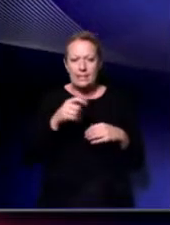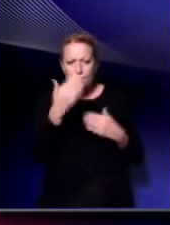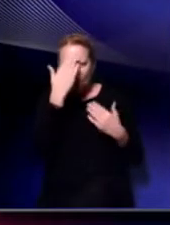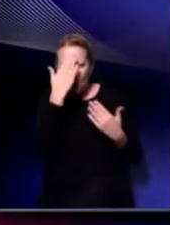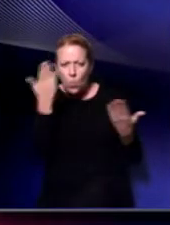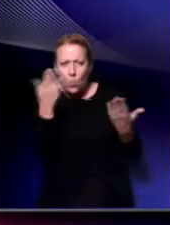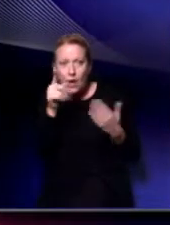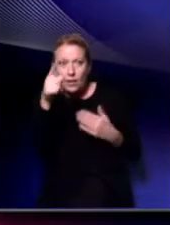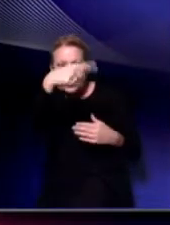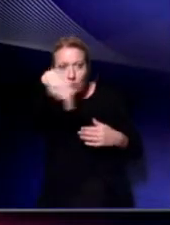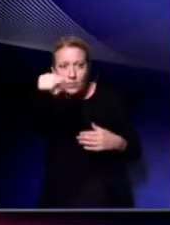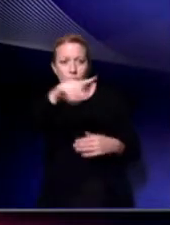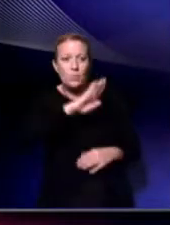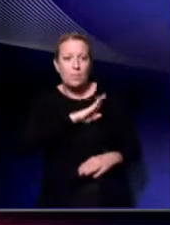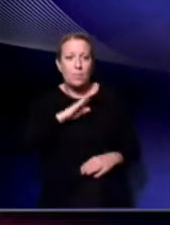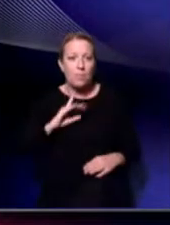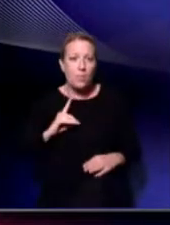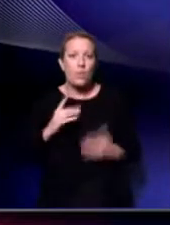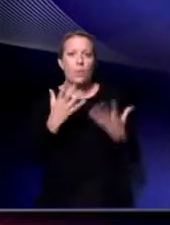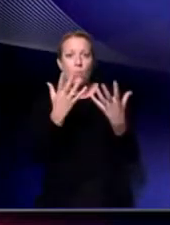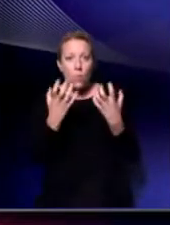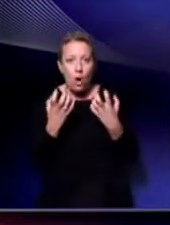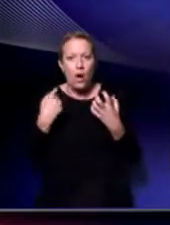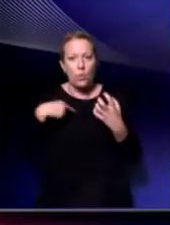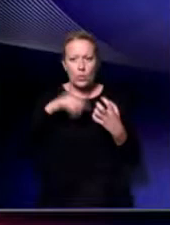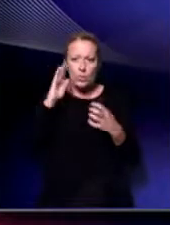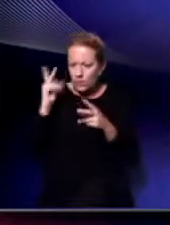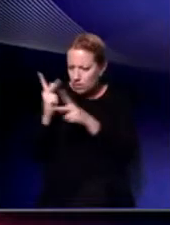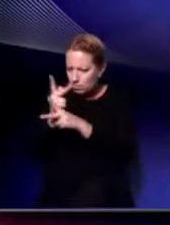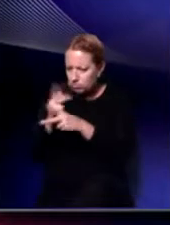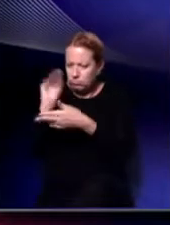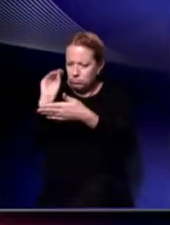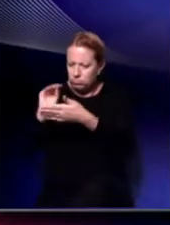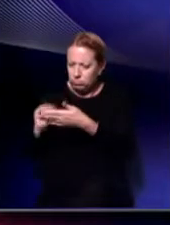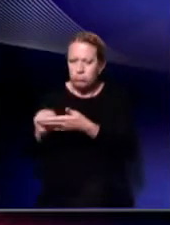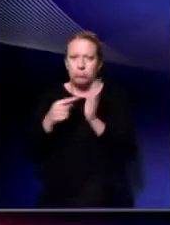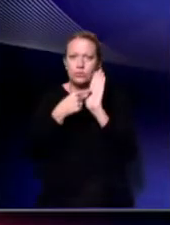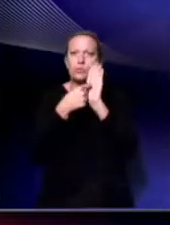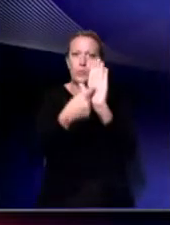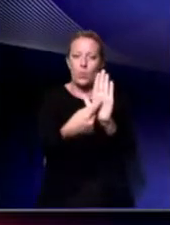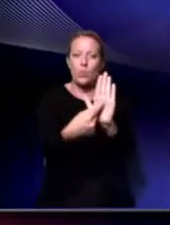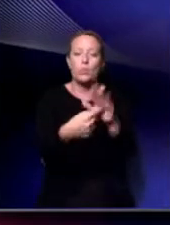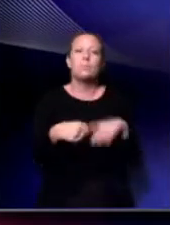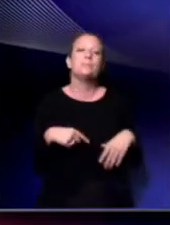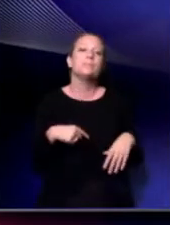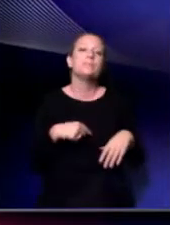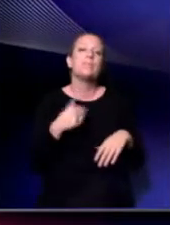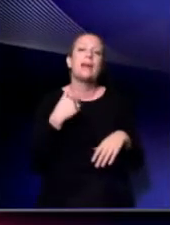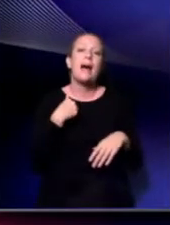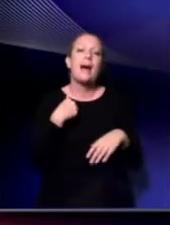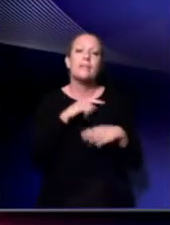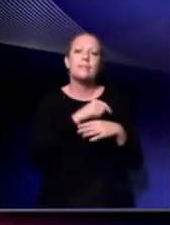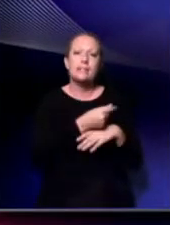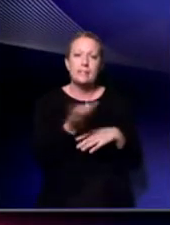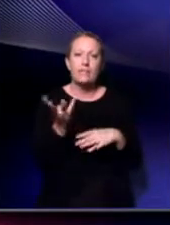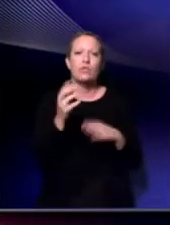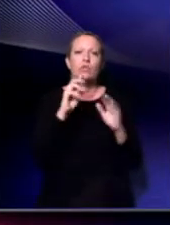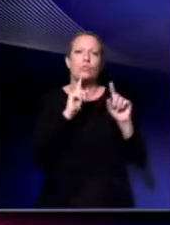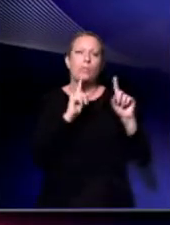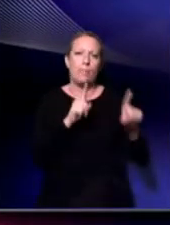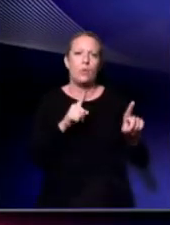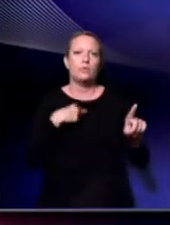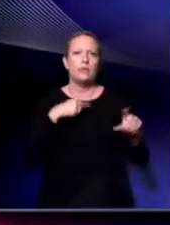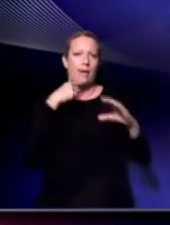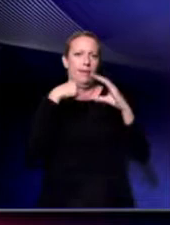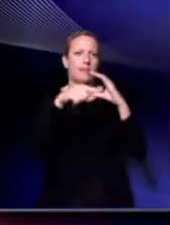and we'll put it together. So for this particular part of the presentation, what I did was I prepared a couple of reports that I sent to you. After